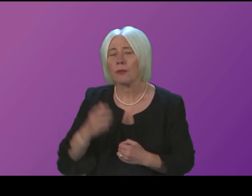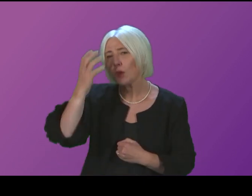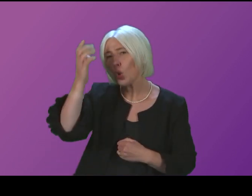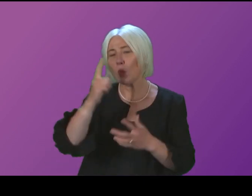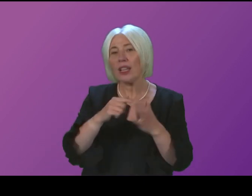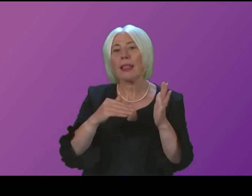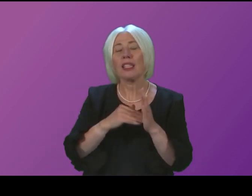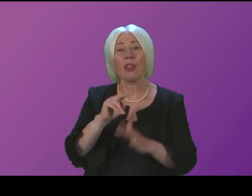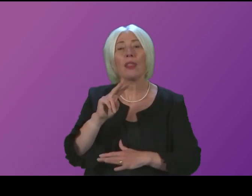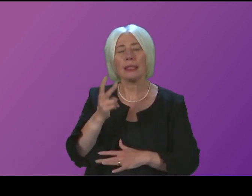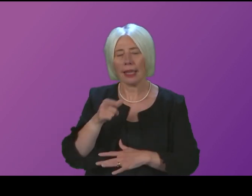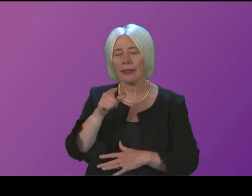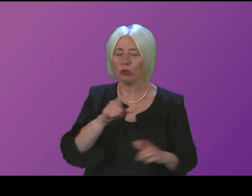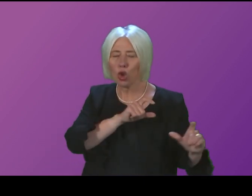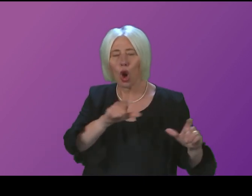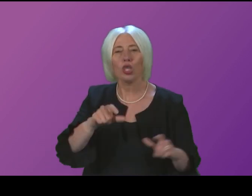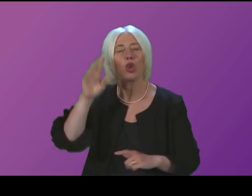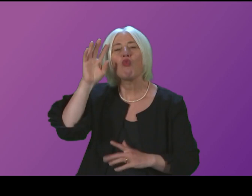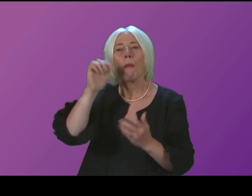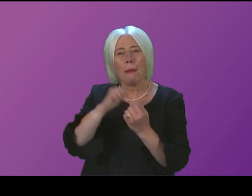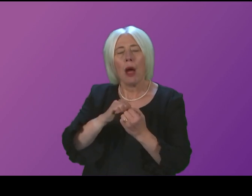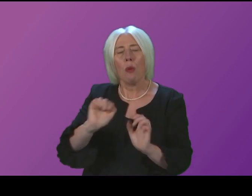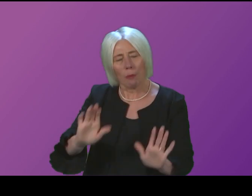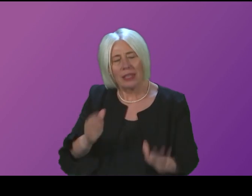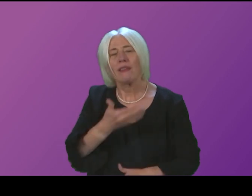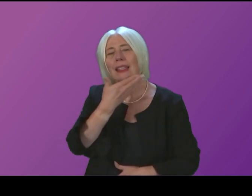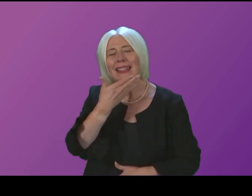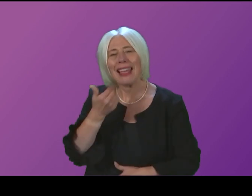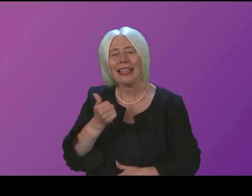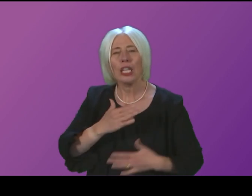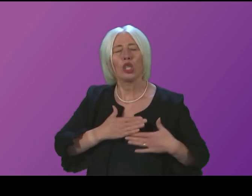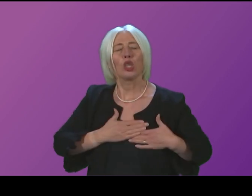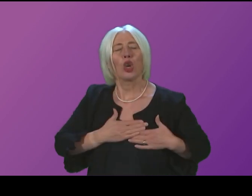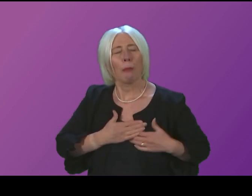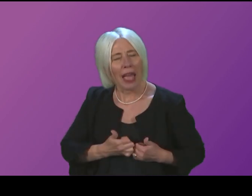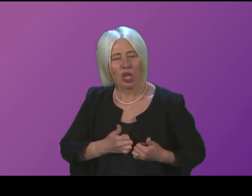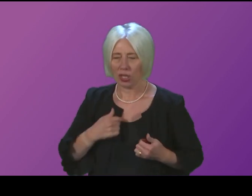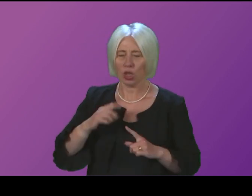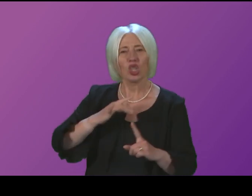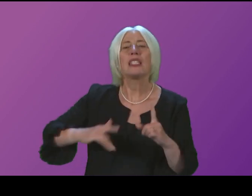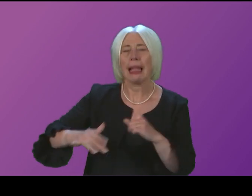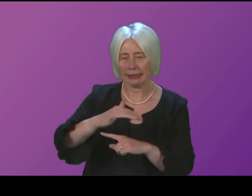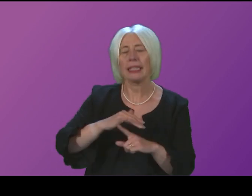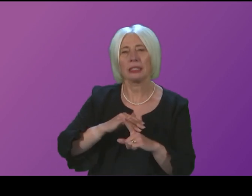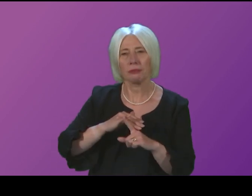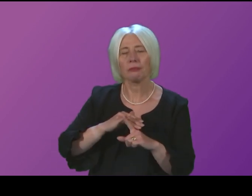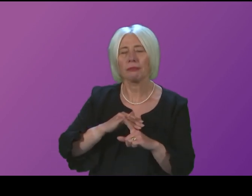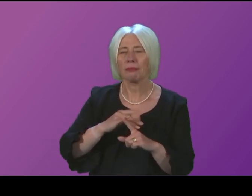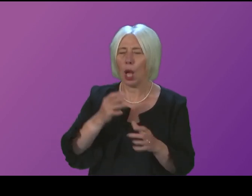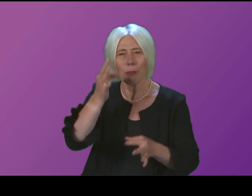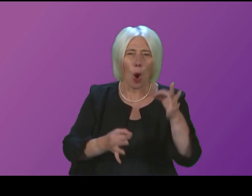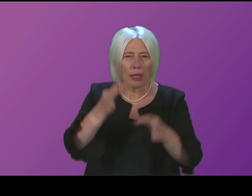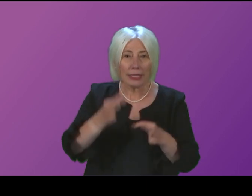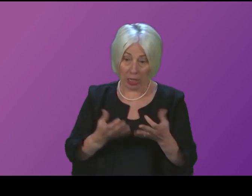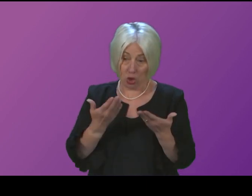was also a constant reminder of the need for kindness and compassion in our society. So often in our politics,